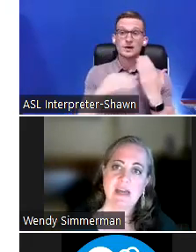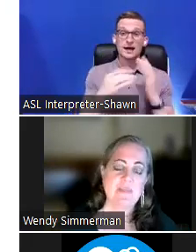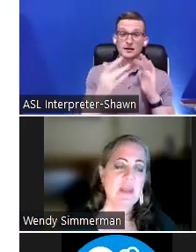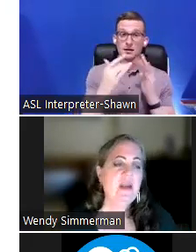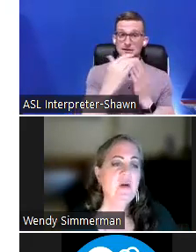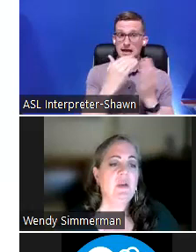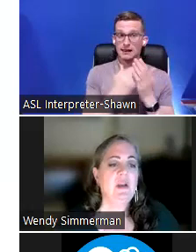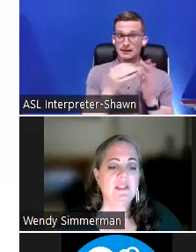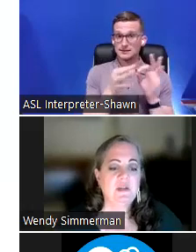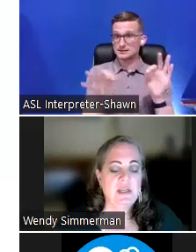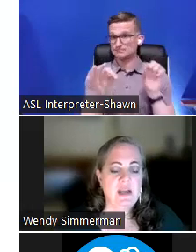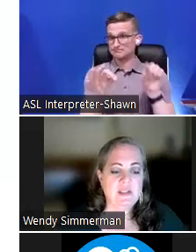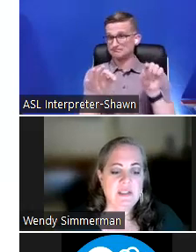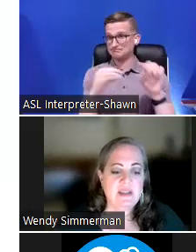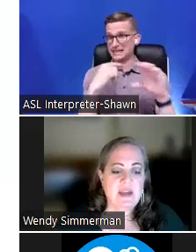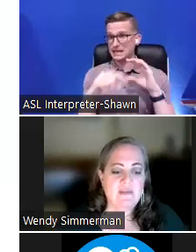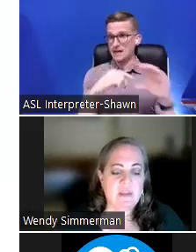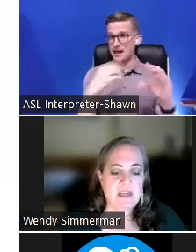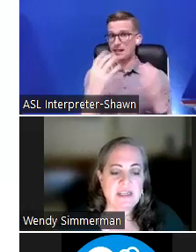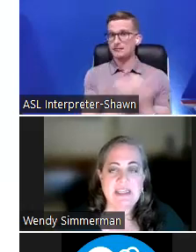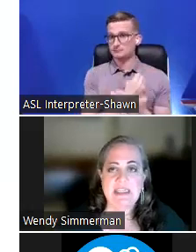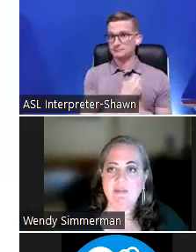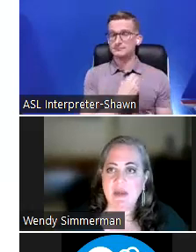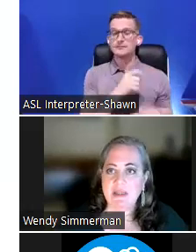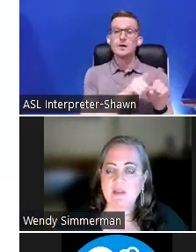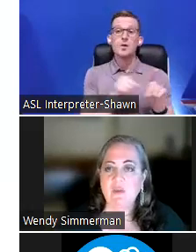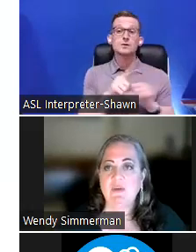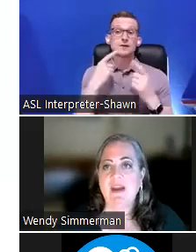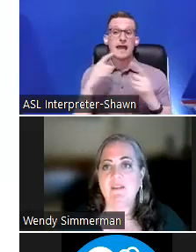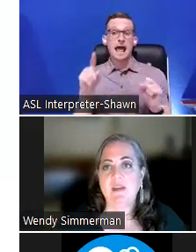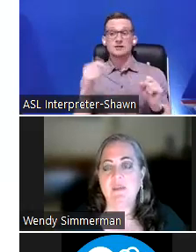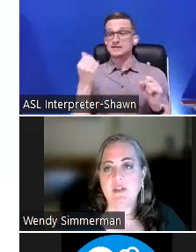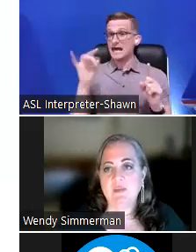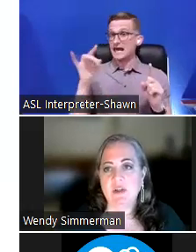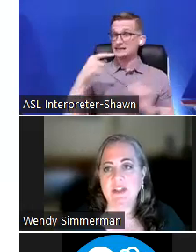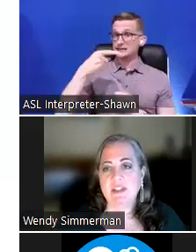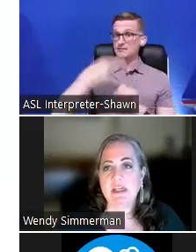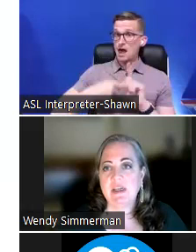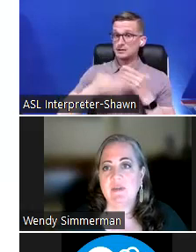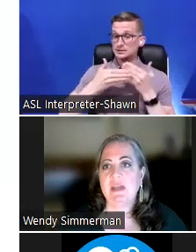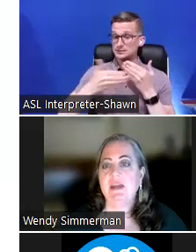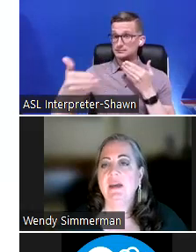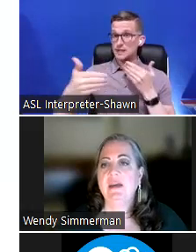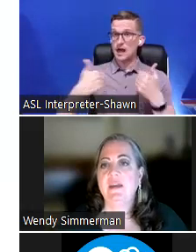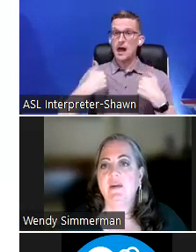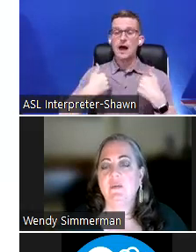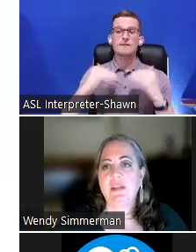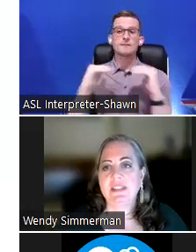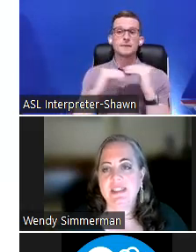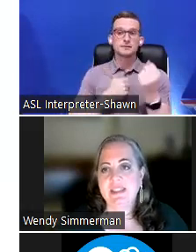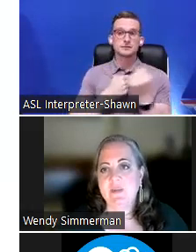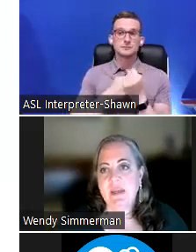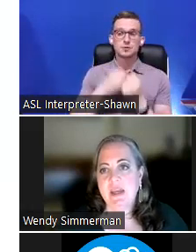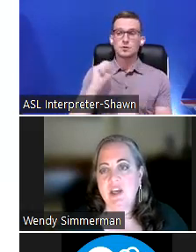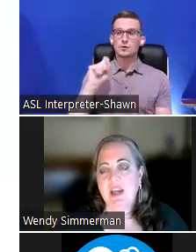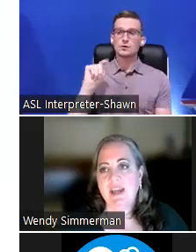that. We also announced that for the next 18 months, we would have a peer support steering committee that would